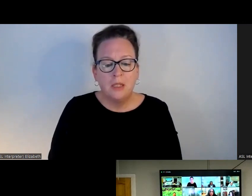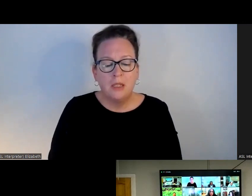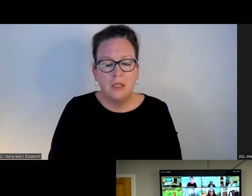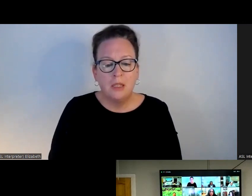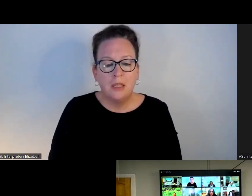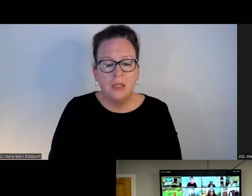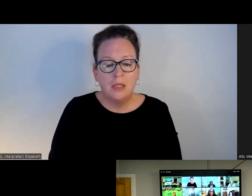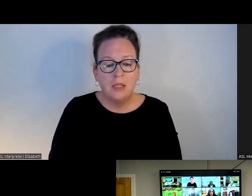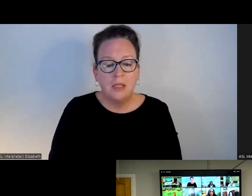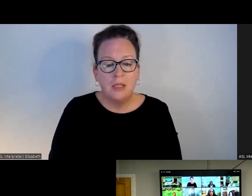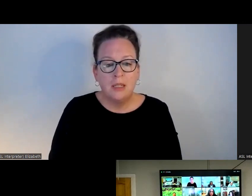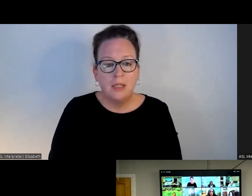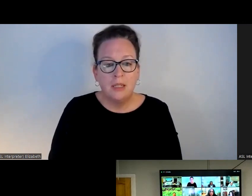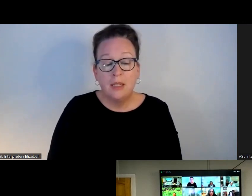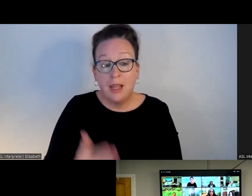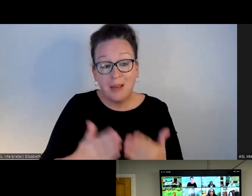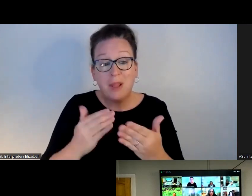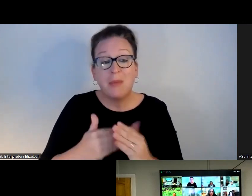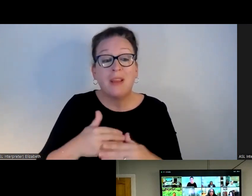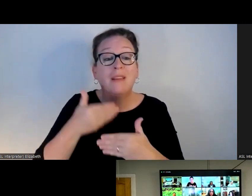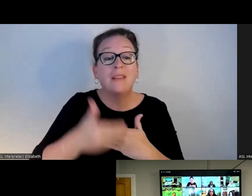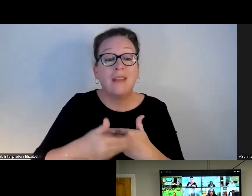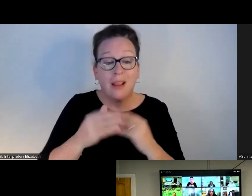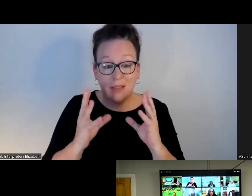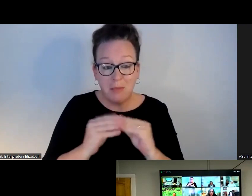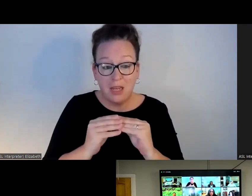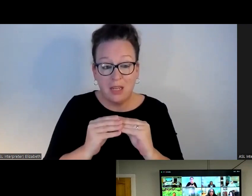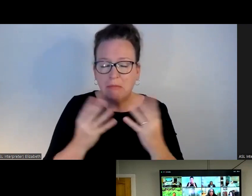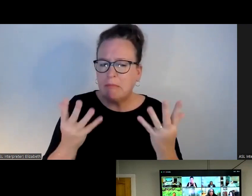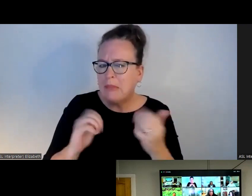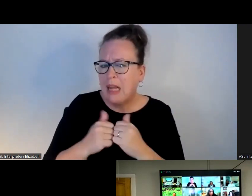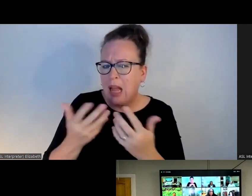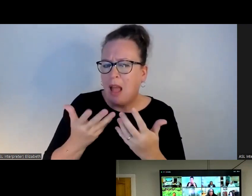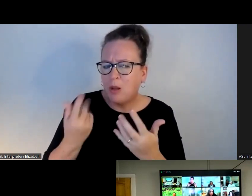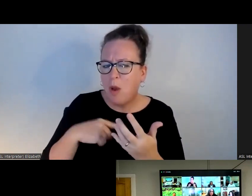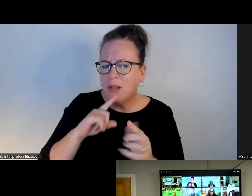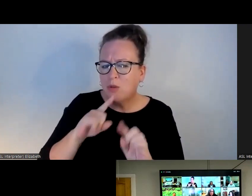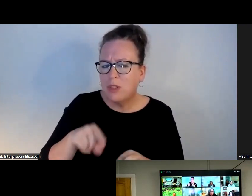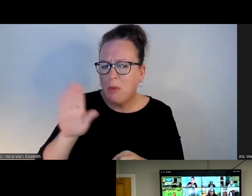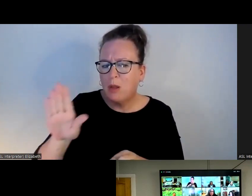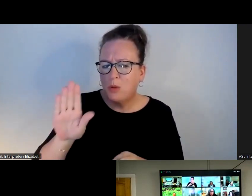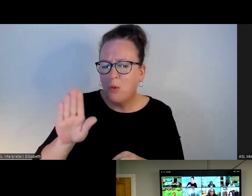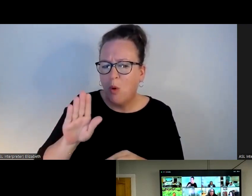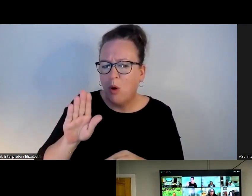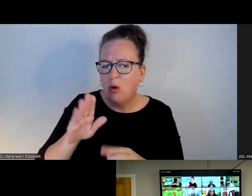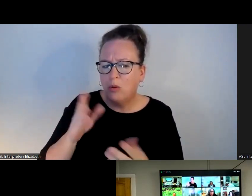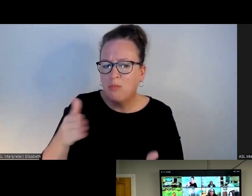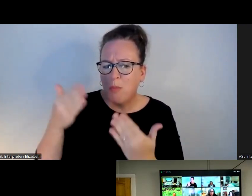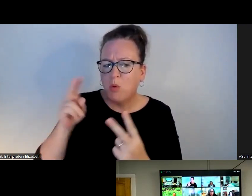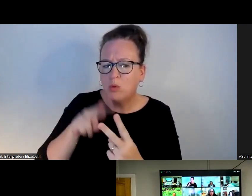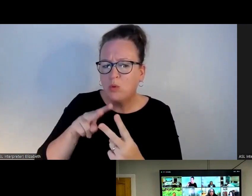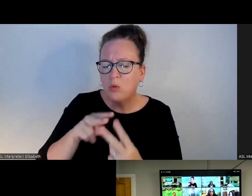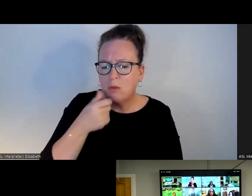maybe come next meeting, and I guess how would you like us to respond to your proposal or to